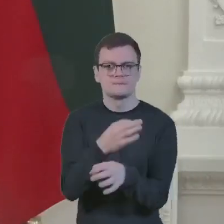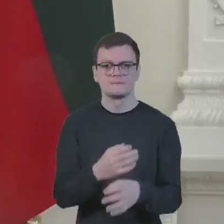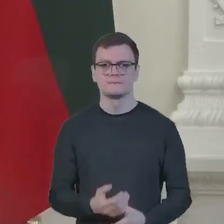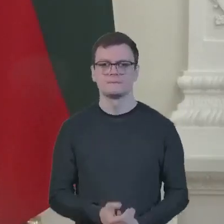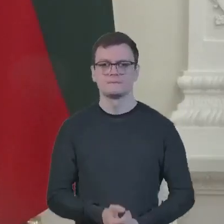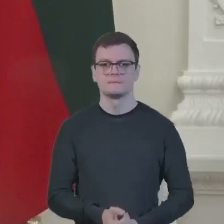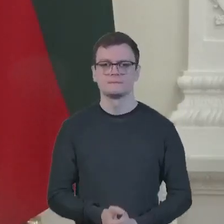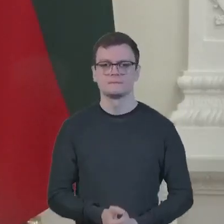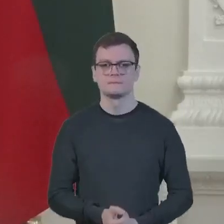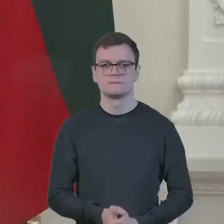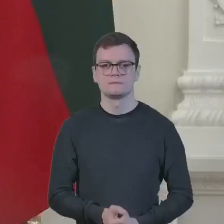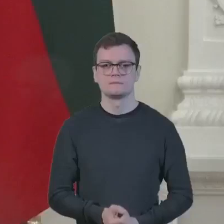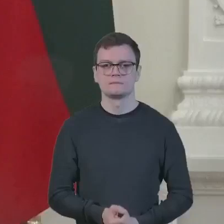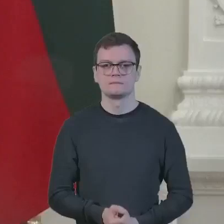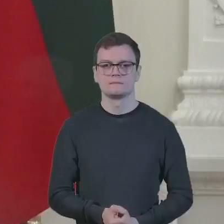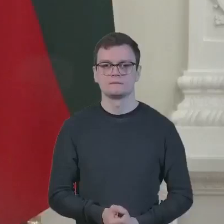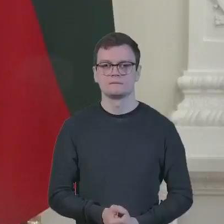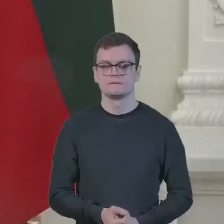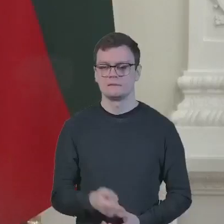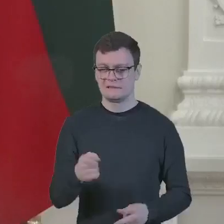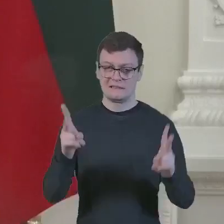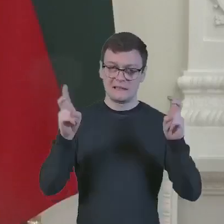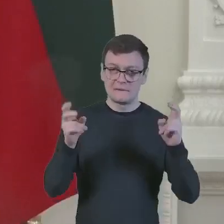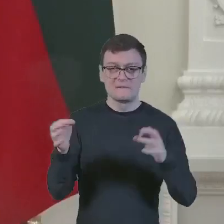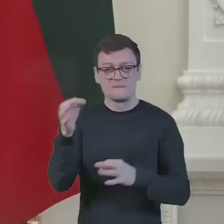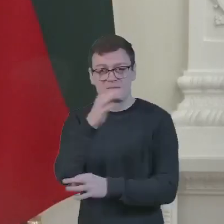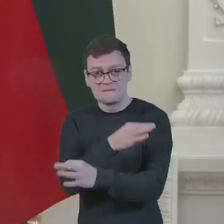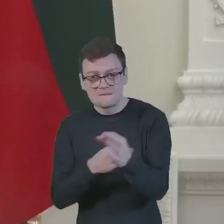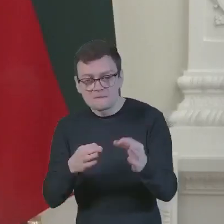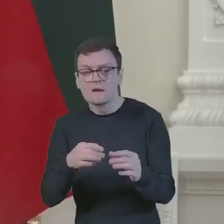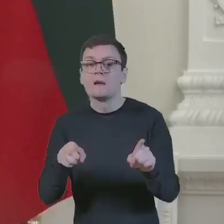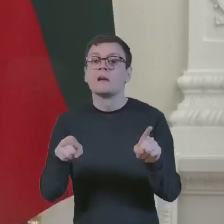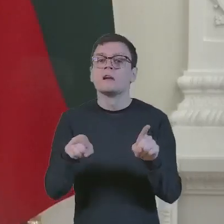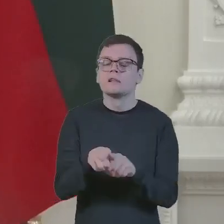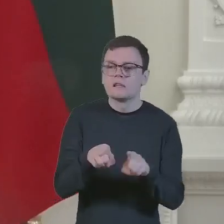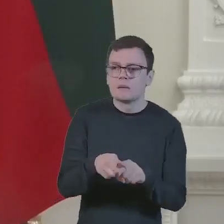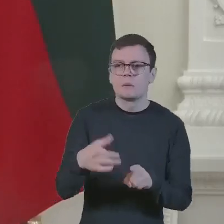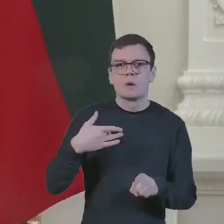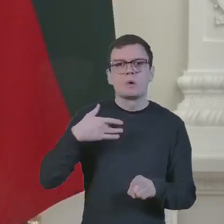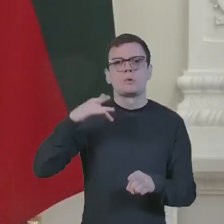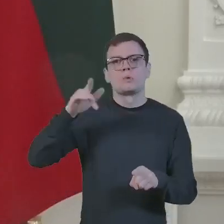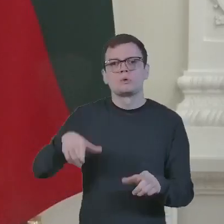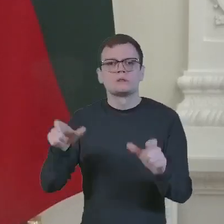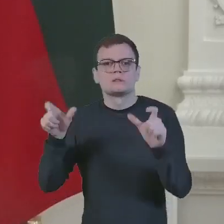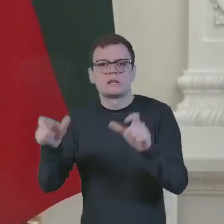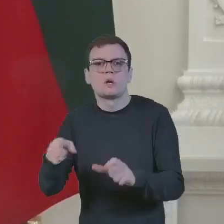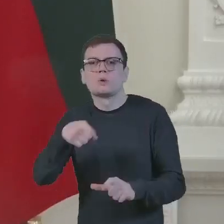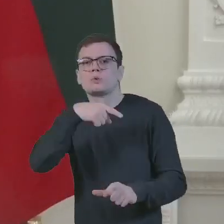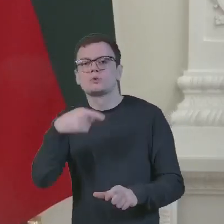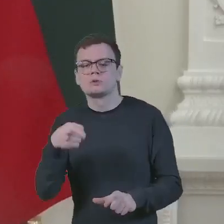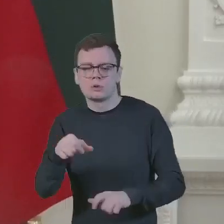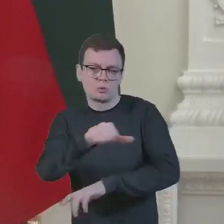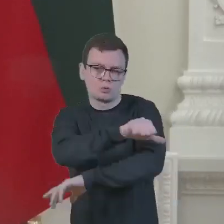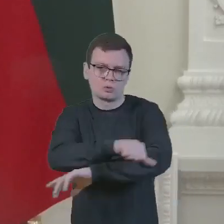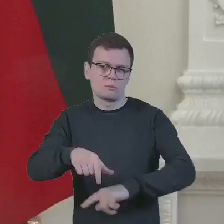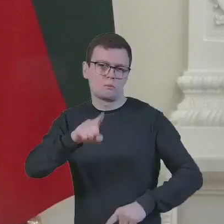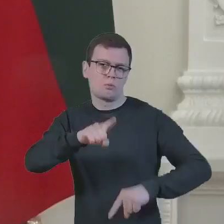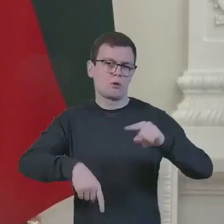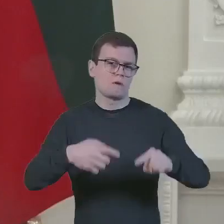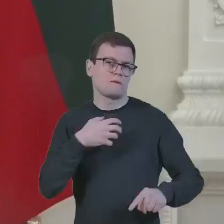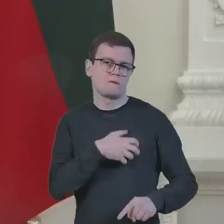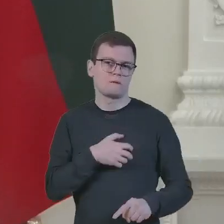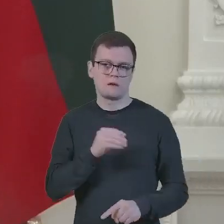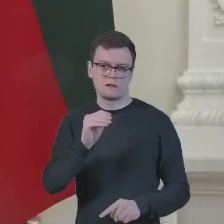question very seriously, and that it should come hand in hand with the sanctions,